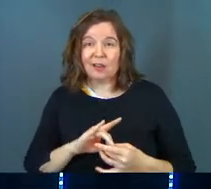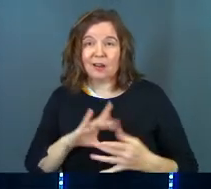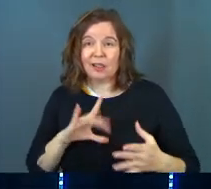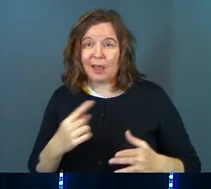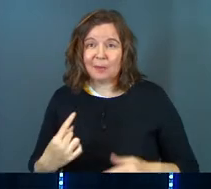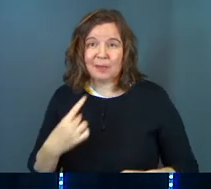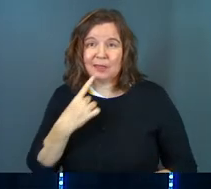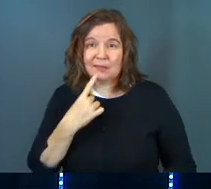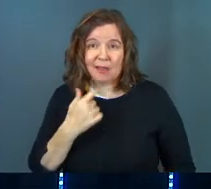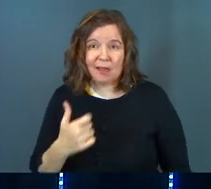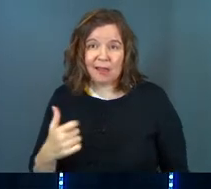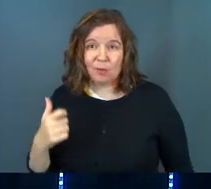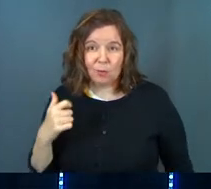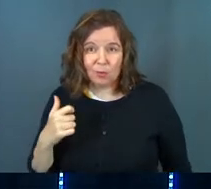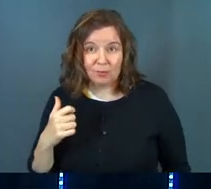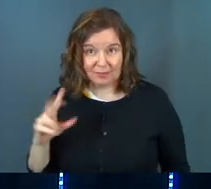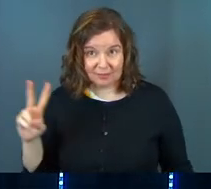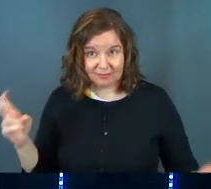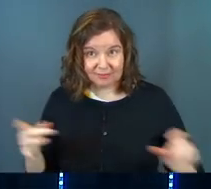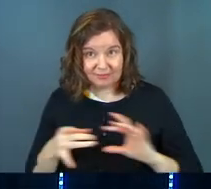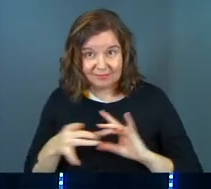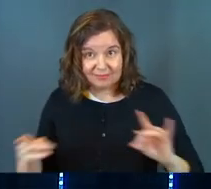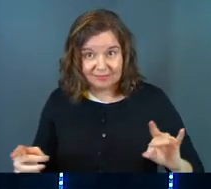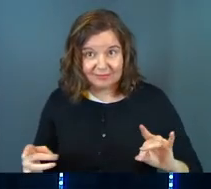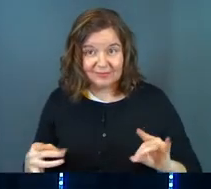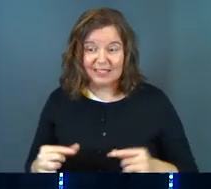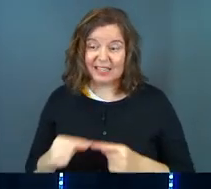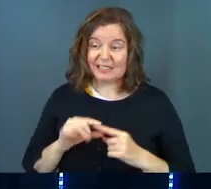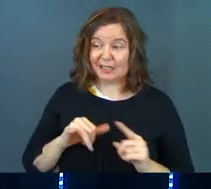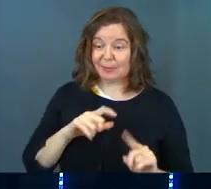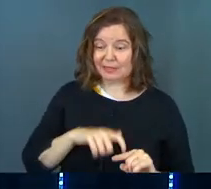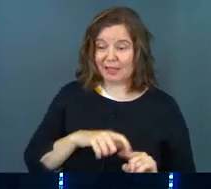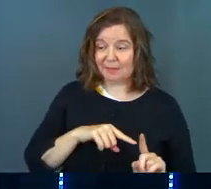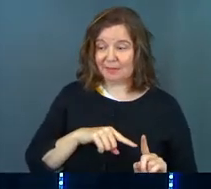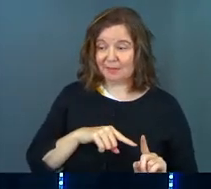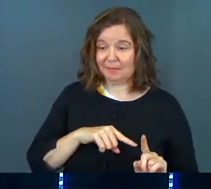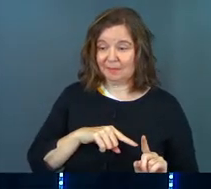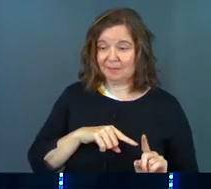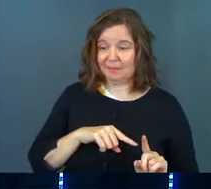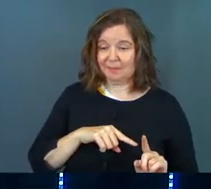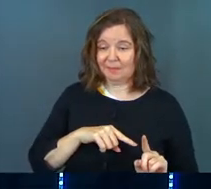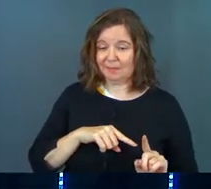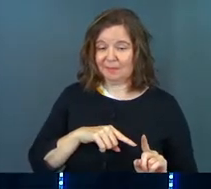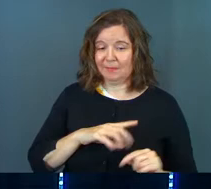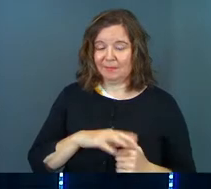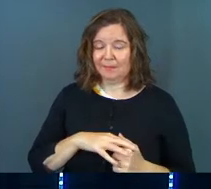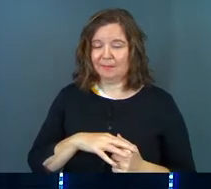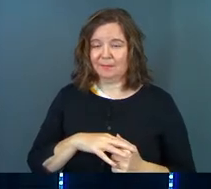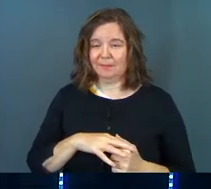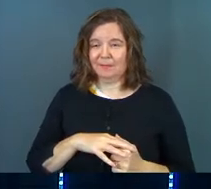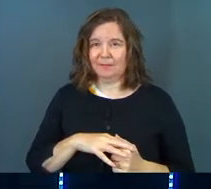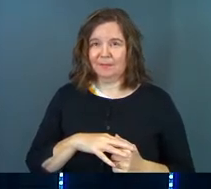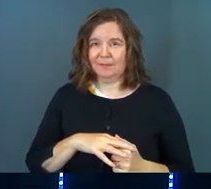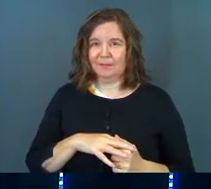You're never gonna let me down, except that time.